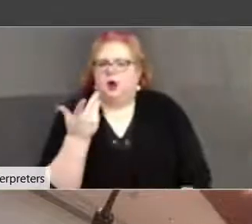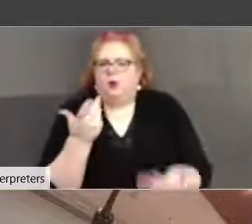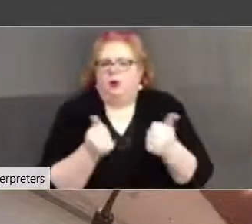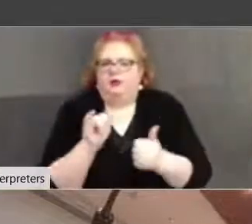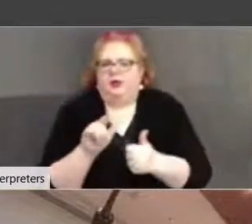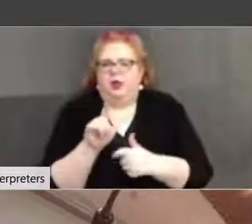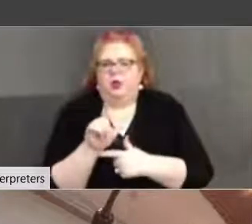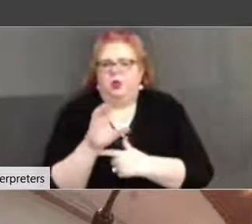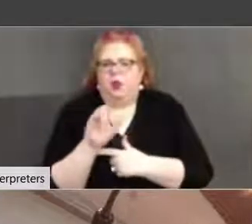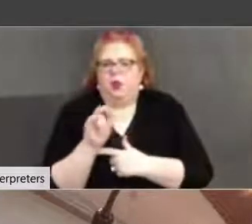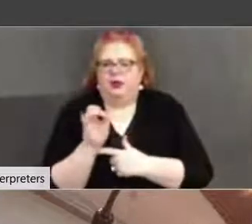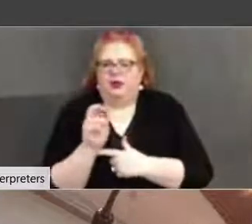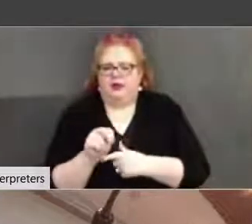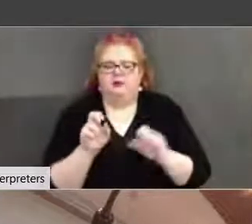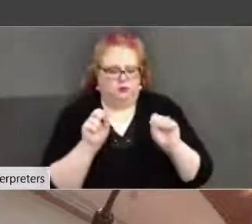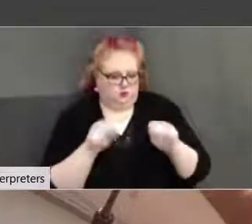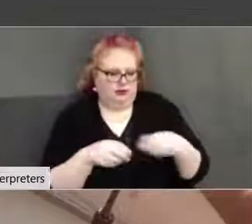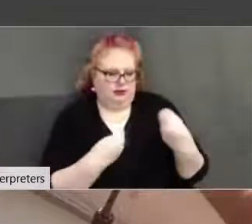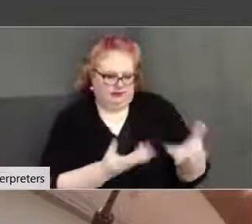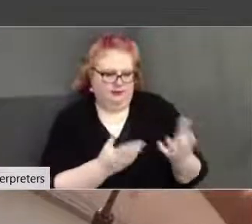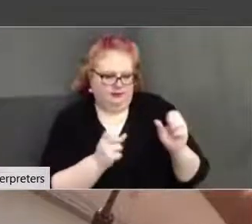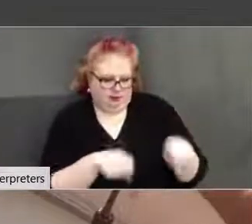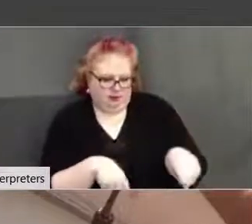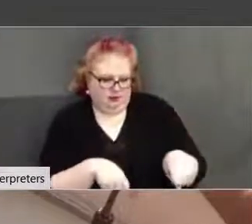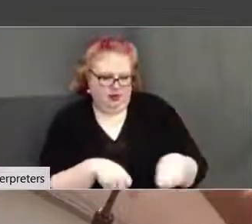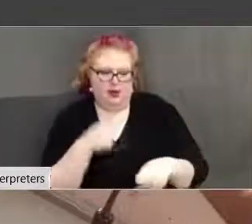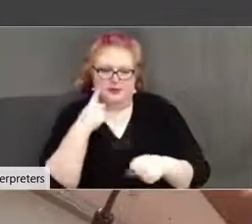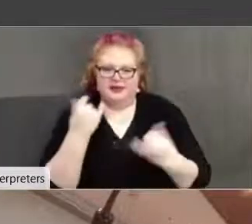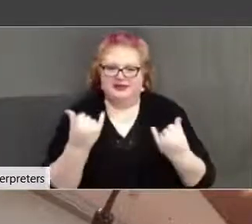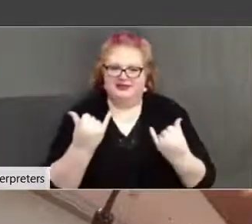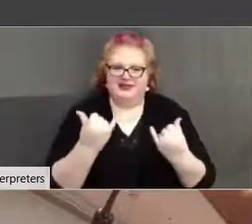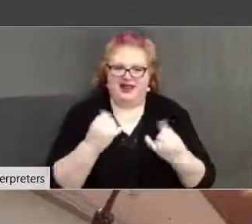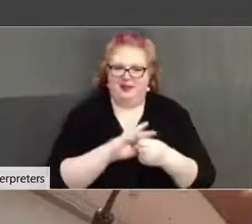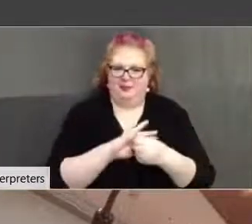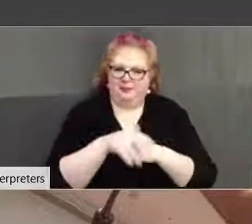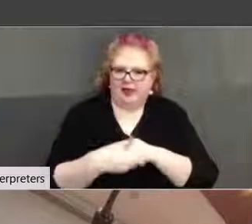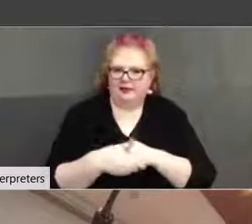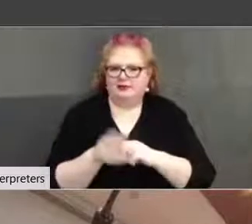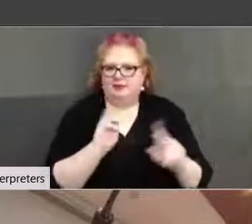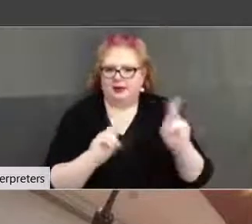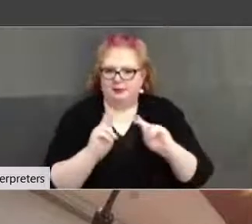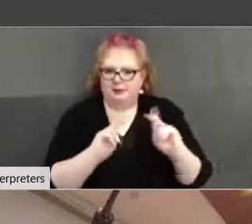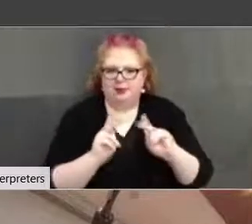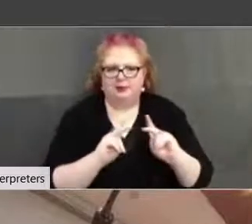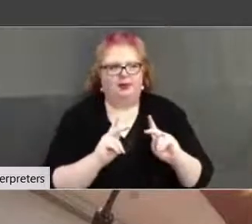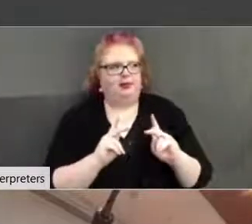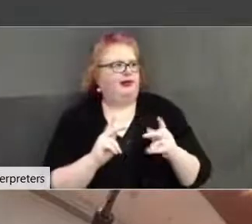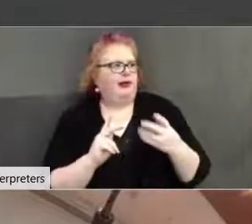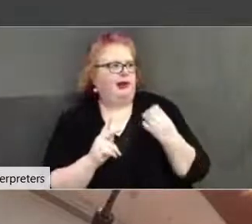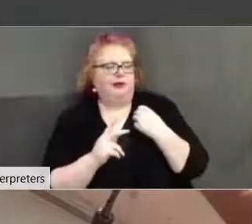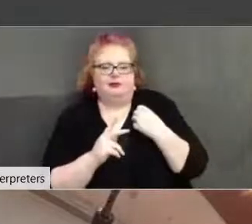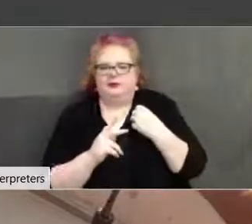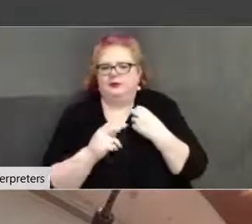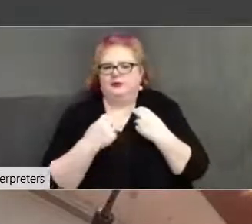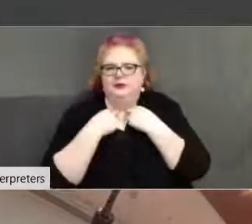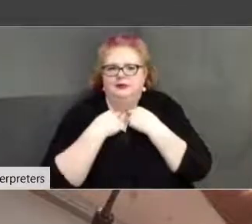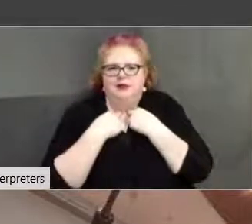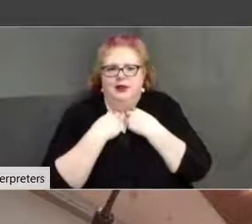the pandemic and people being cooped up and stuff, people want to get out and into Boyle. I know I've had some people